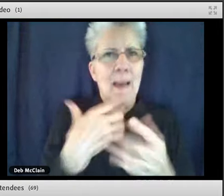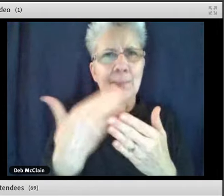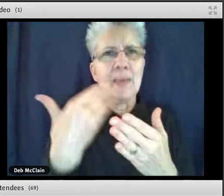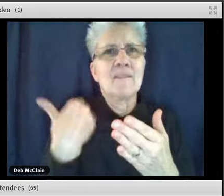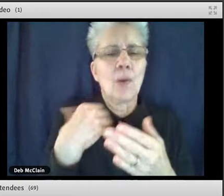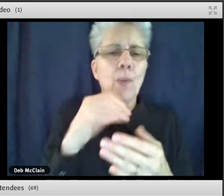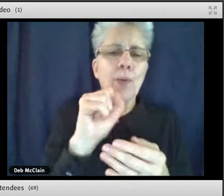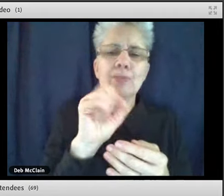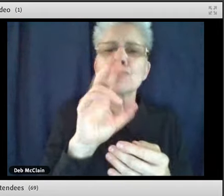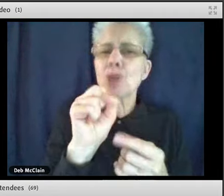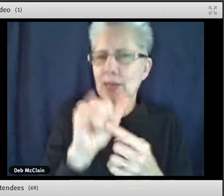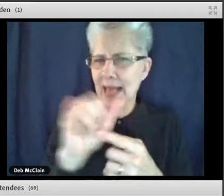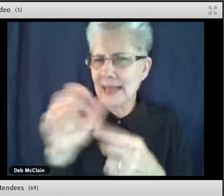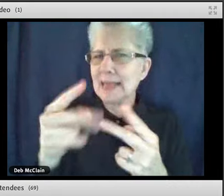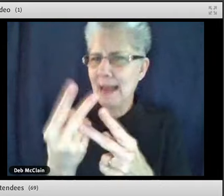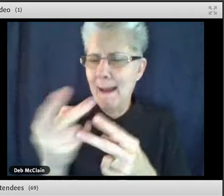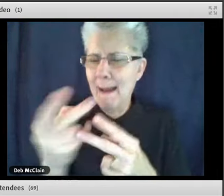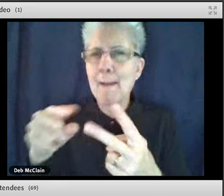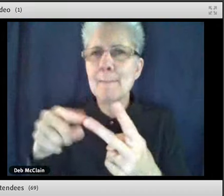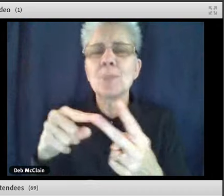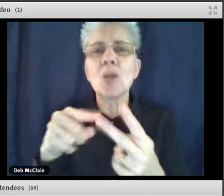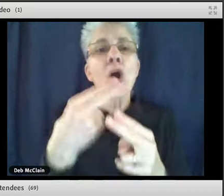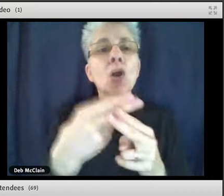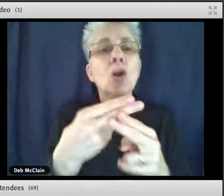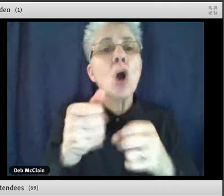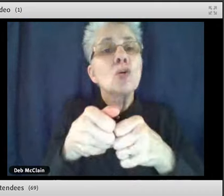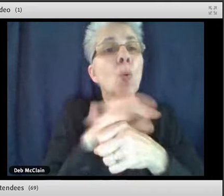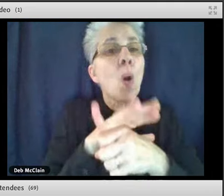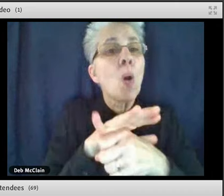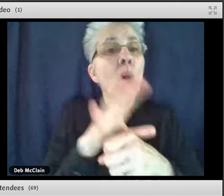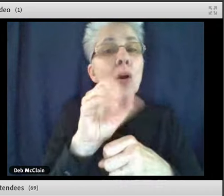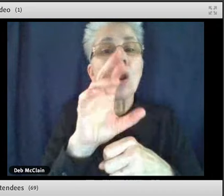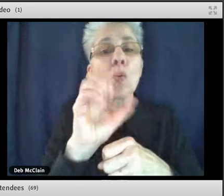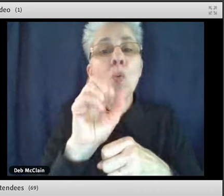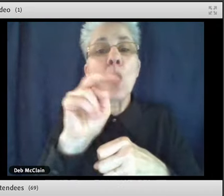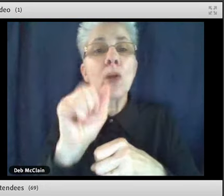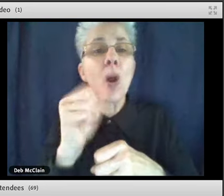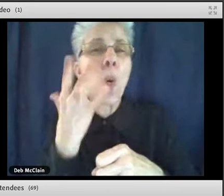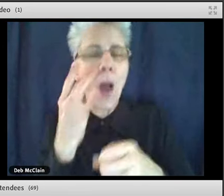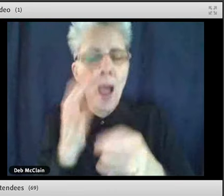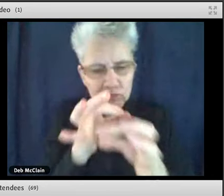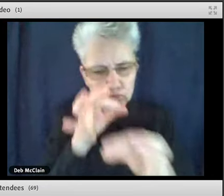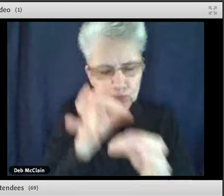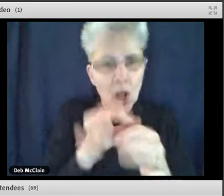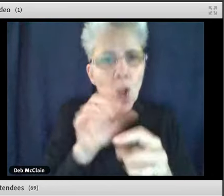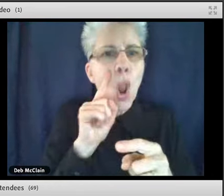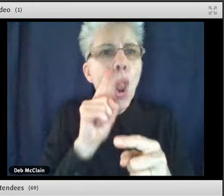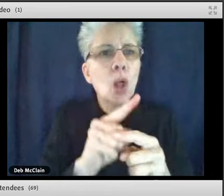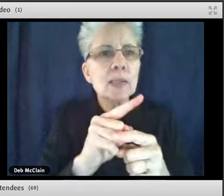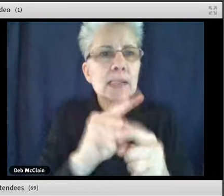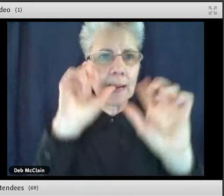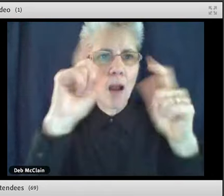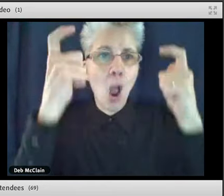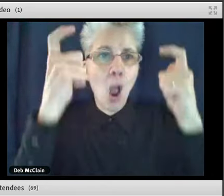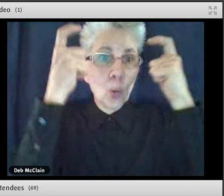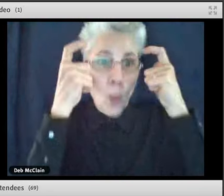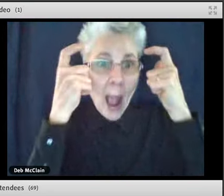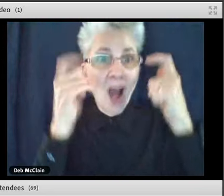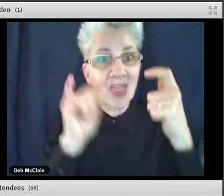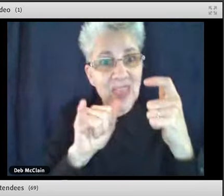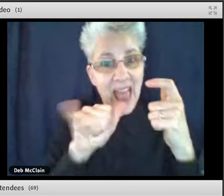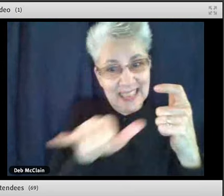SARS is kind of a form of it. And it's called corona because when you look at it under a microscope, it looks like a crown.